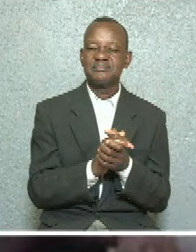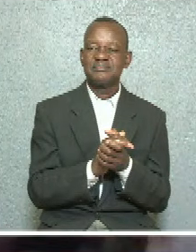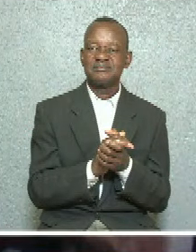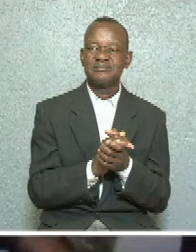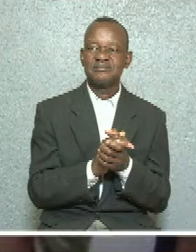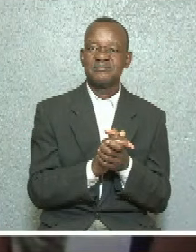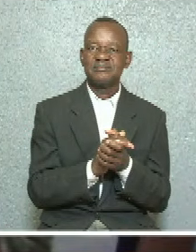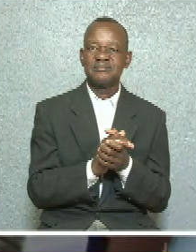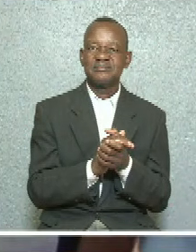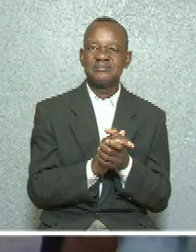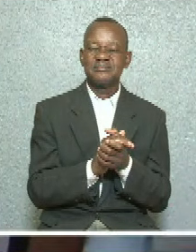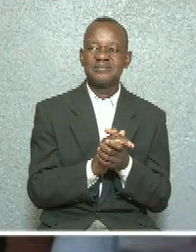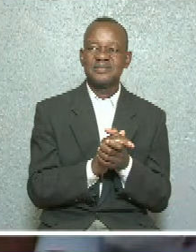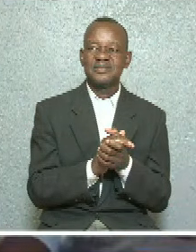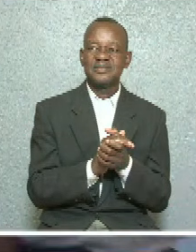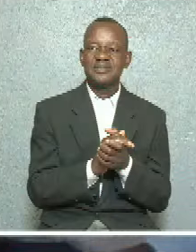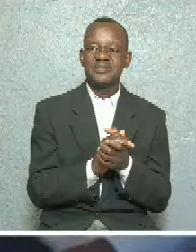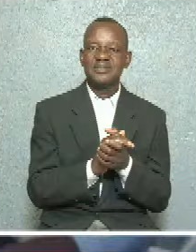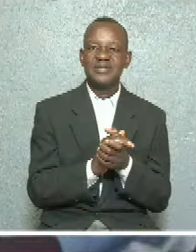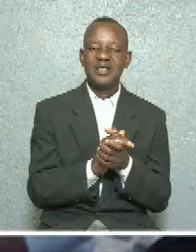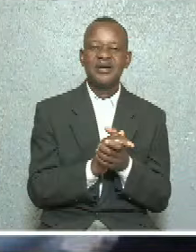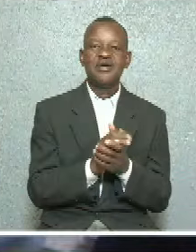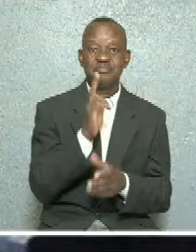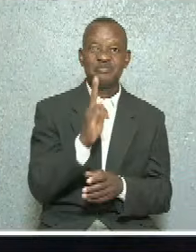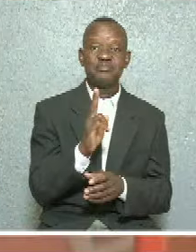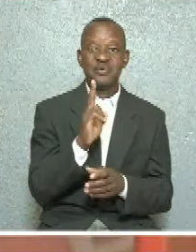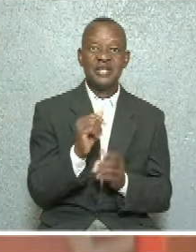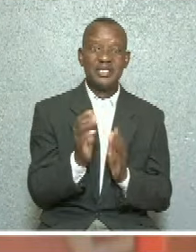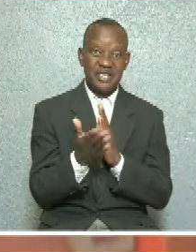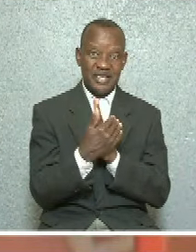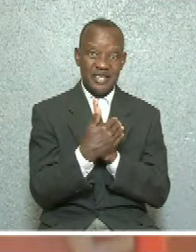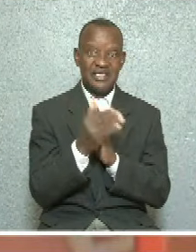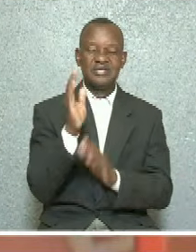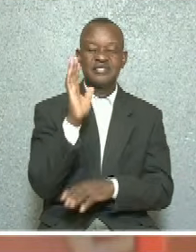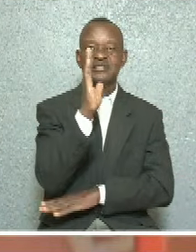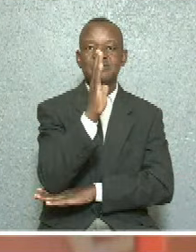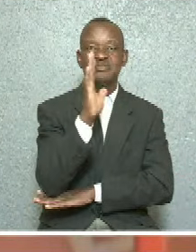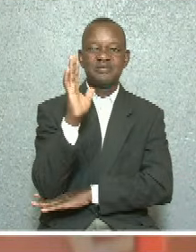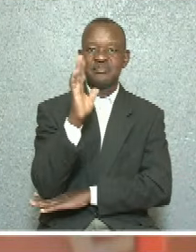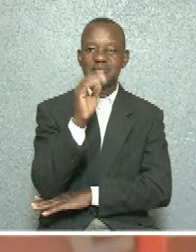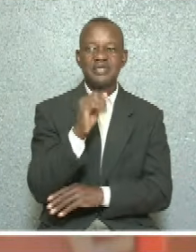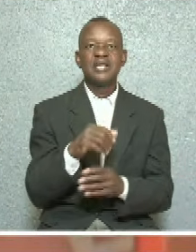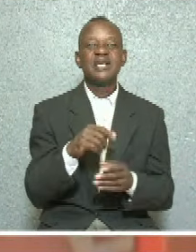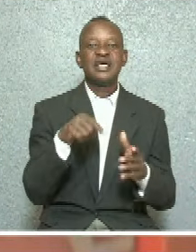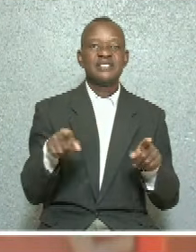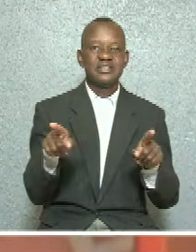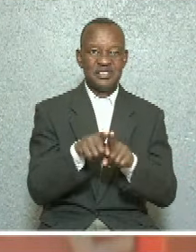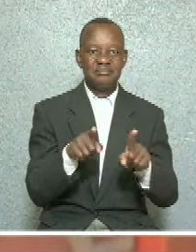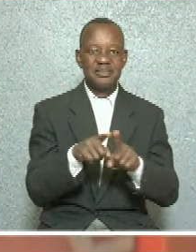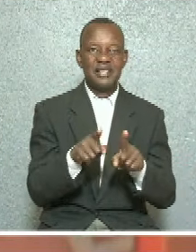the ground so that you're not seen. You come out, you shoot, and you go back into the trenches.